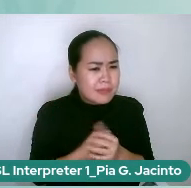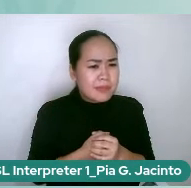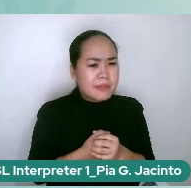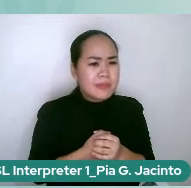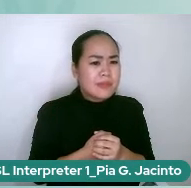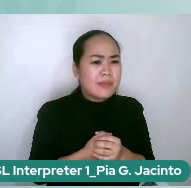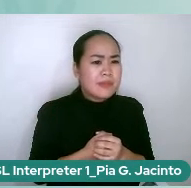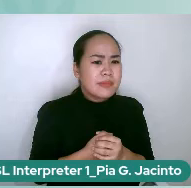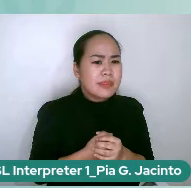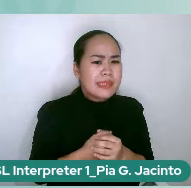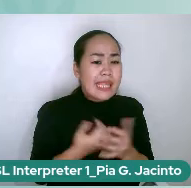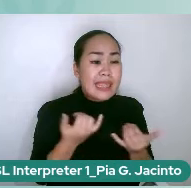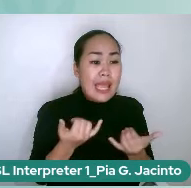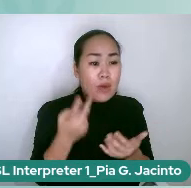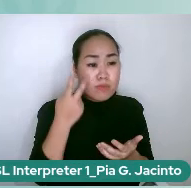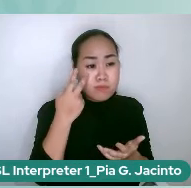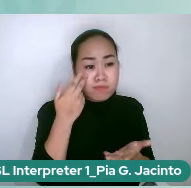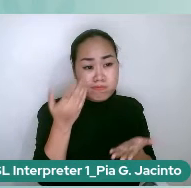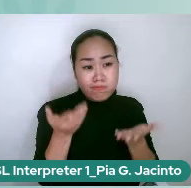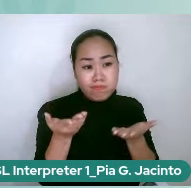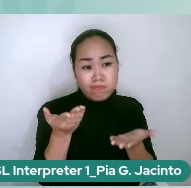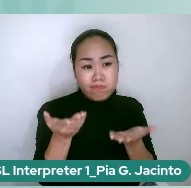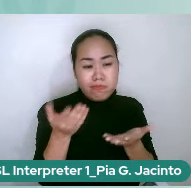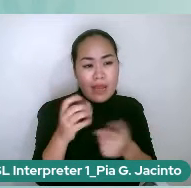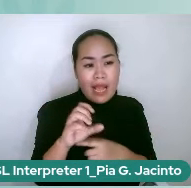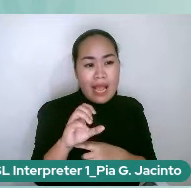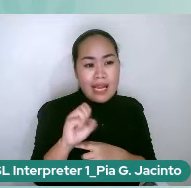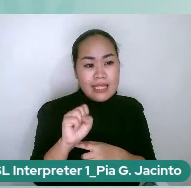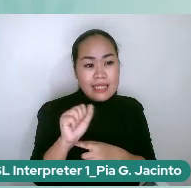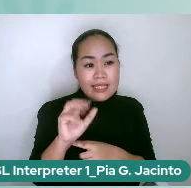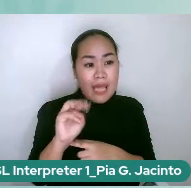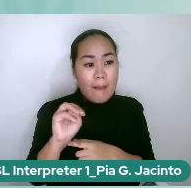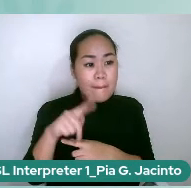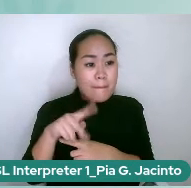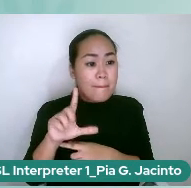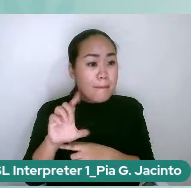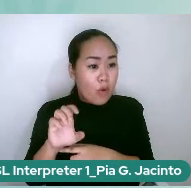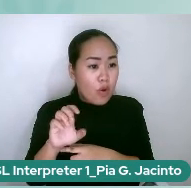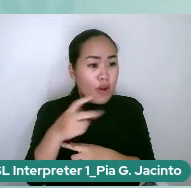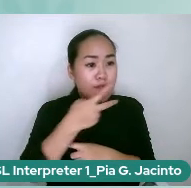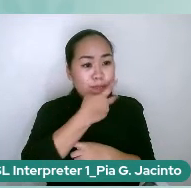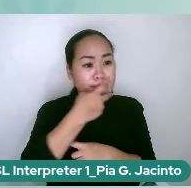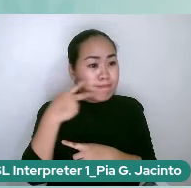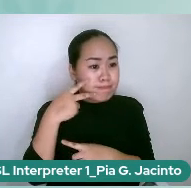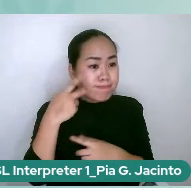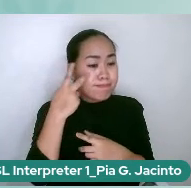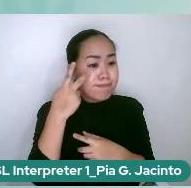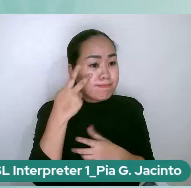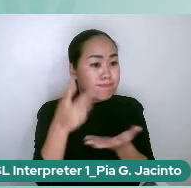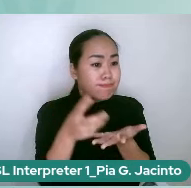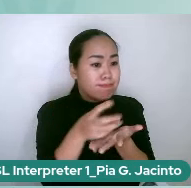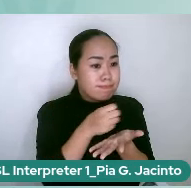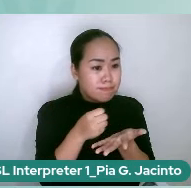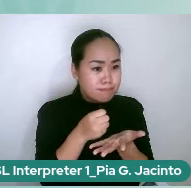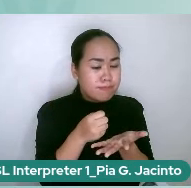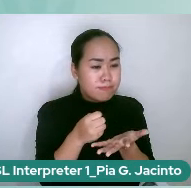here we are comparing a vaginal sample that's self-collected with a collected sample from the cervix.